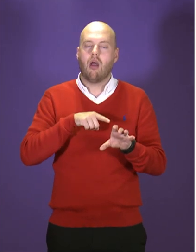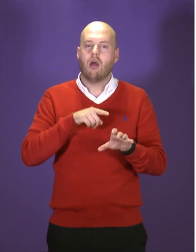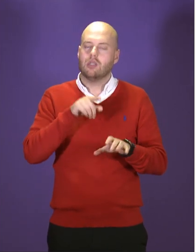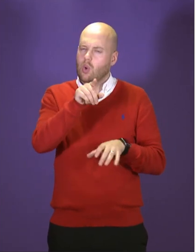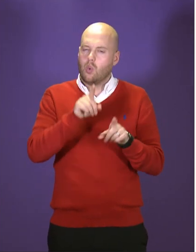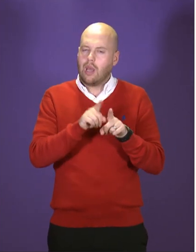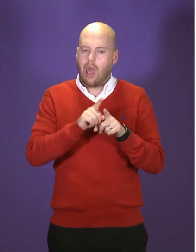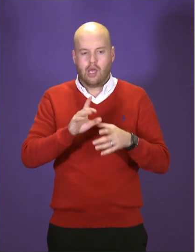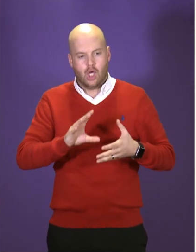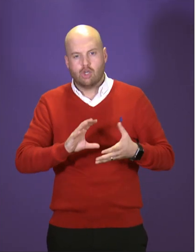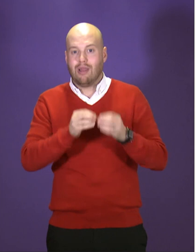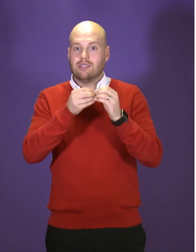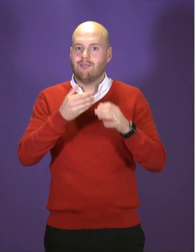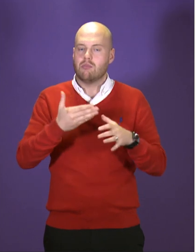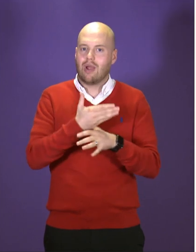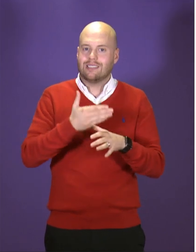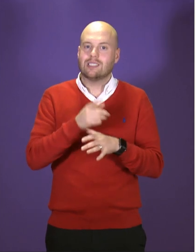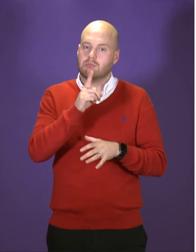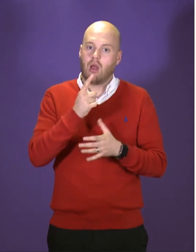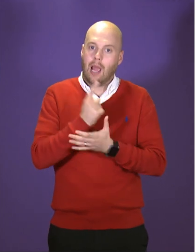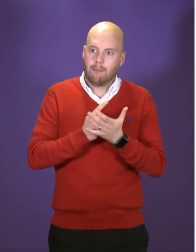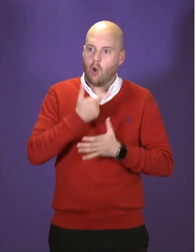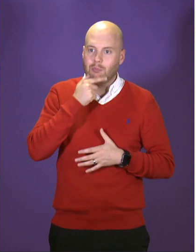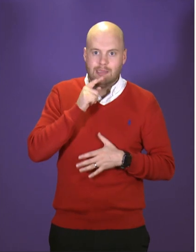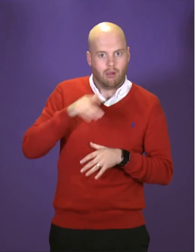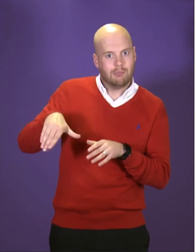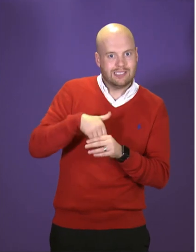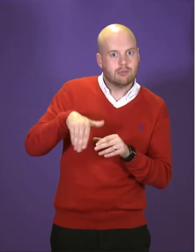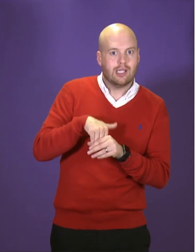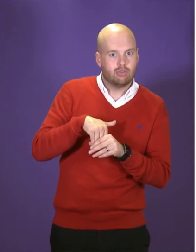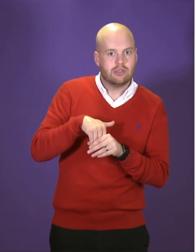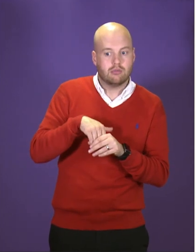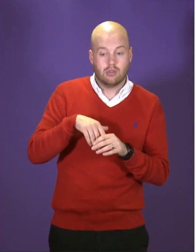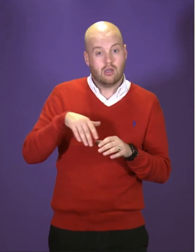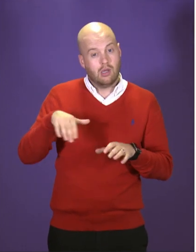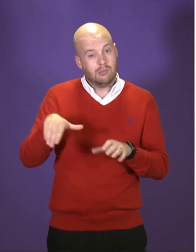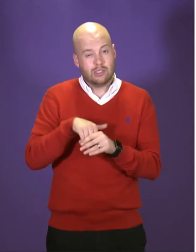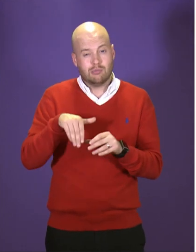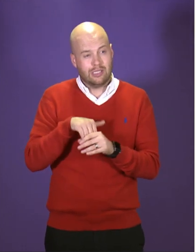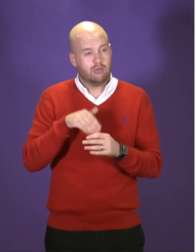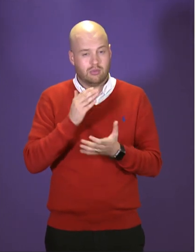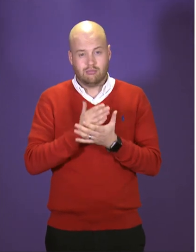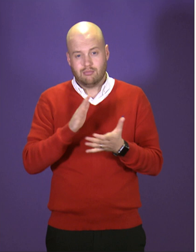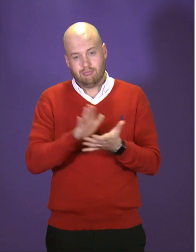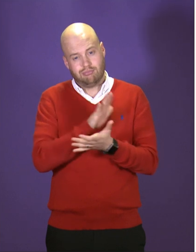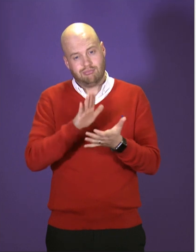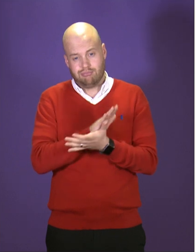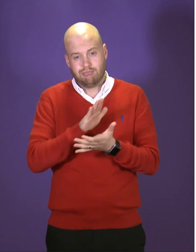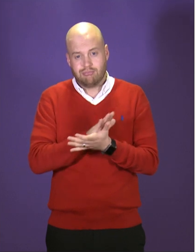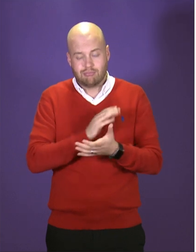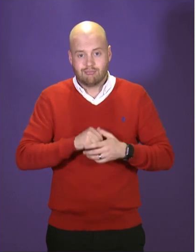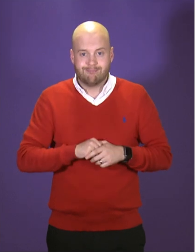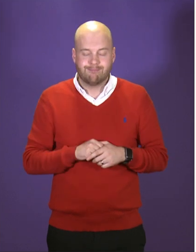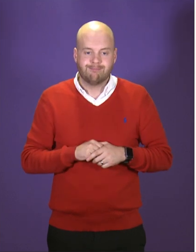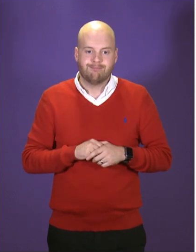practice was about participation. It was a joyous occasion to be part of. Not least because